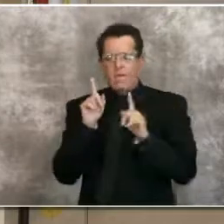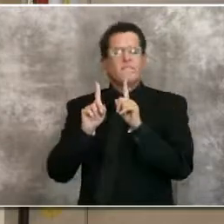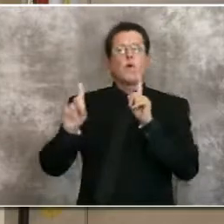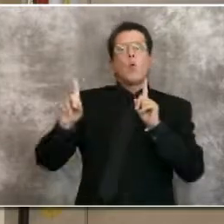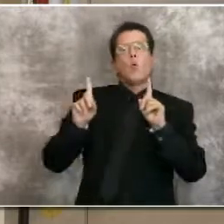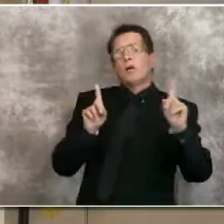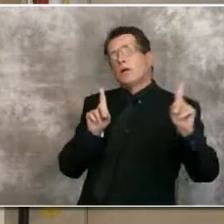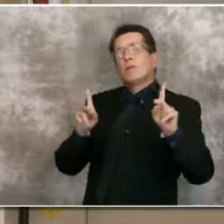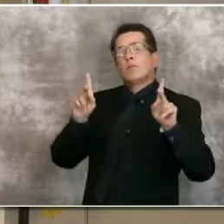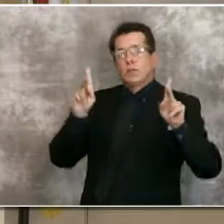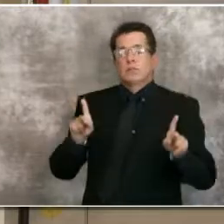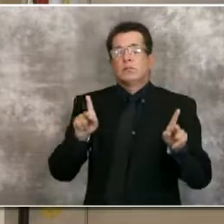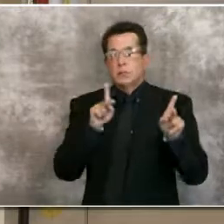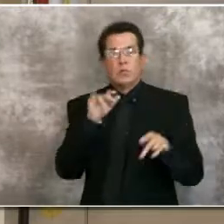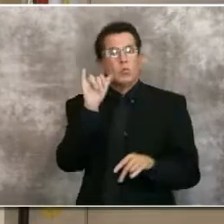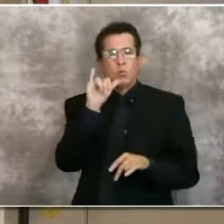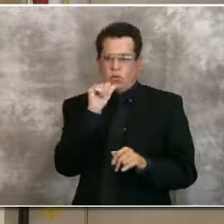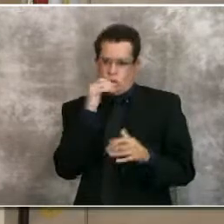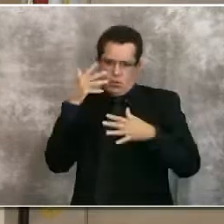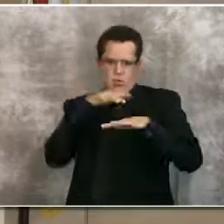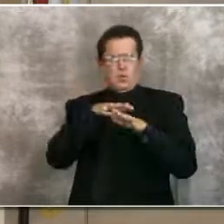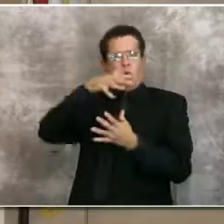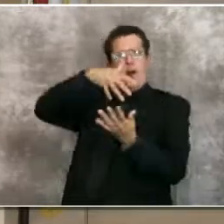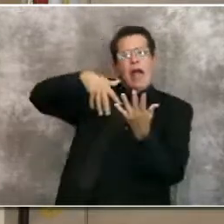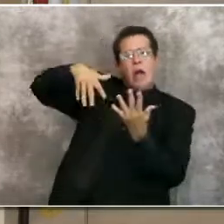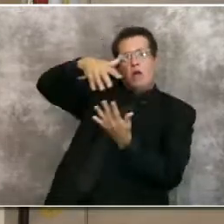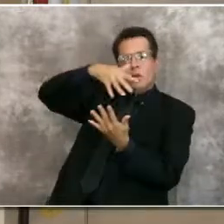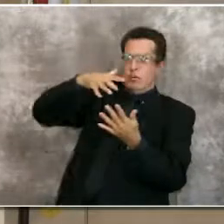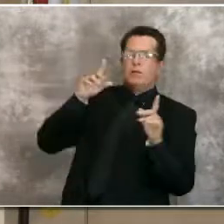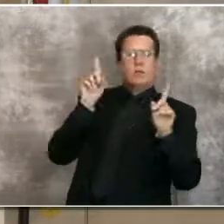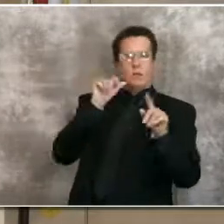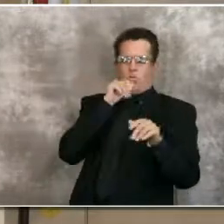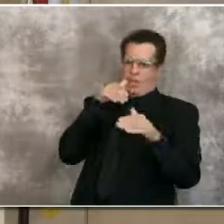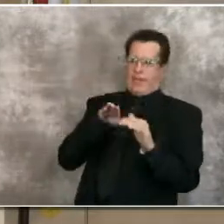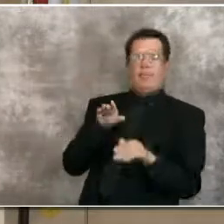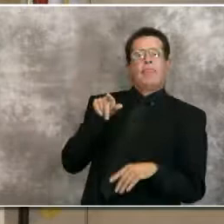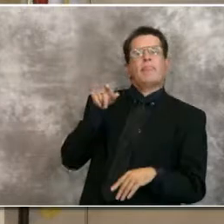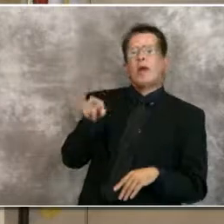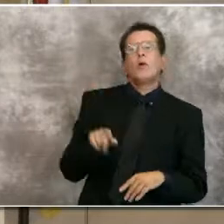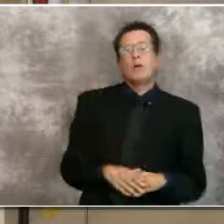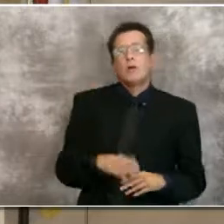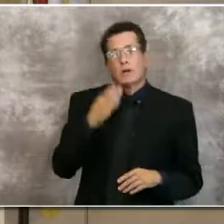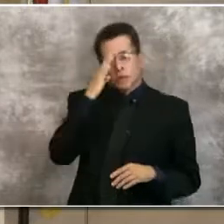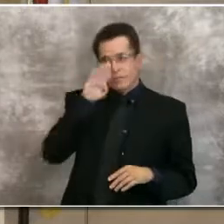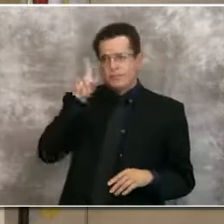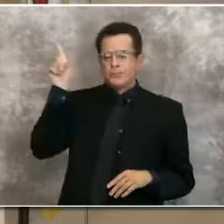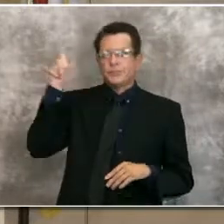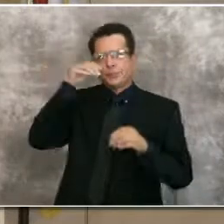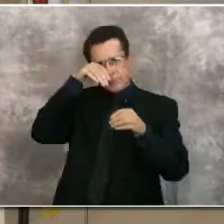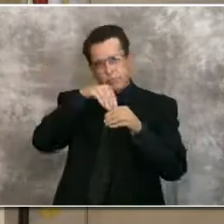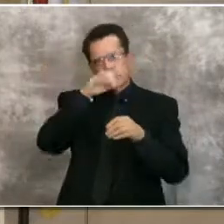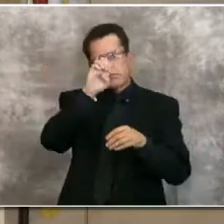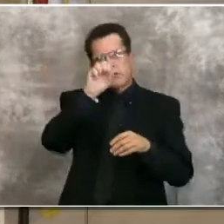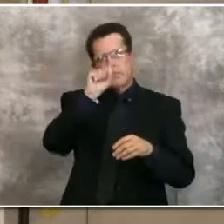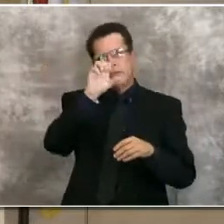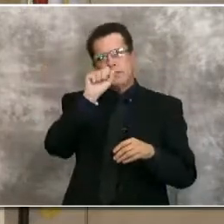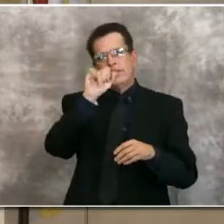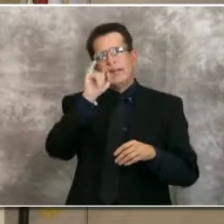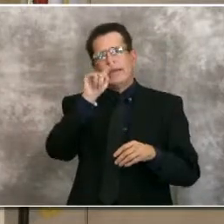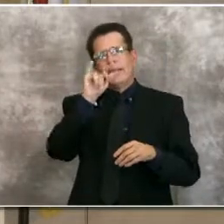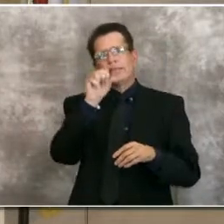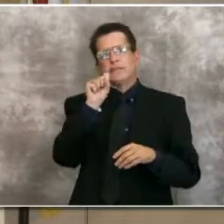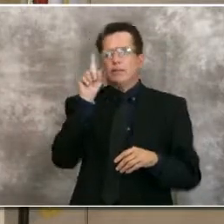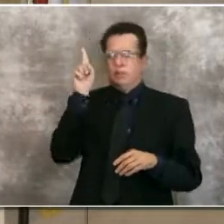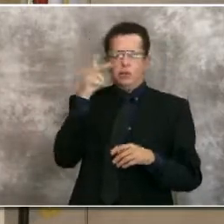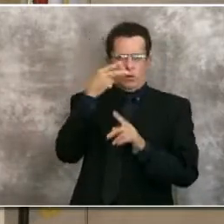crowds, avoiding crowded places such as restaurants that are very tightly packed. I know in Encinitas, 2 months ago, a month and a